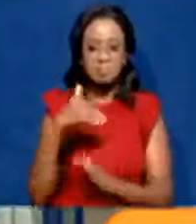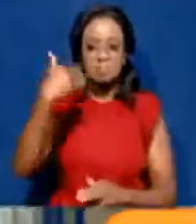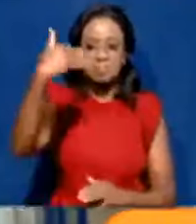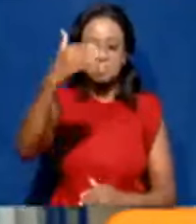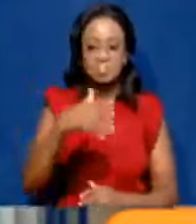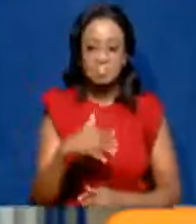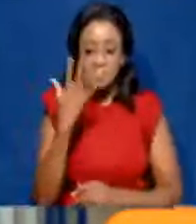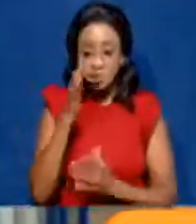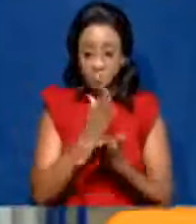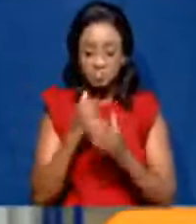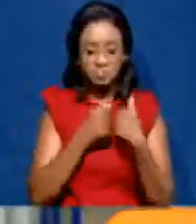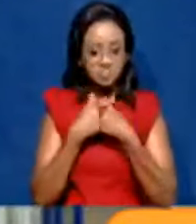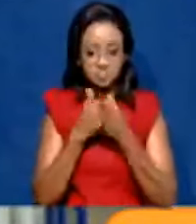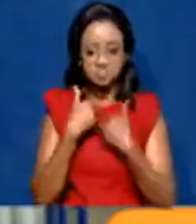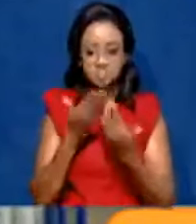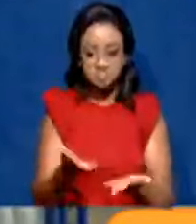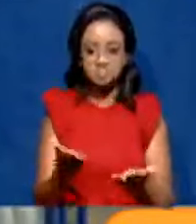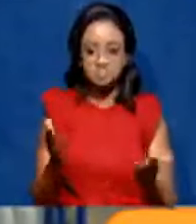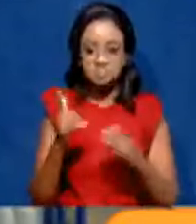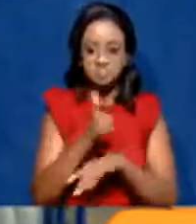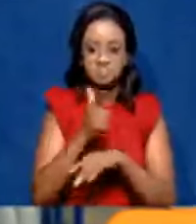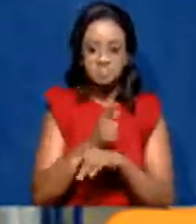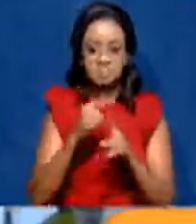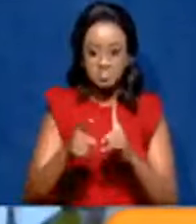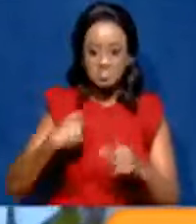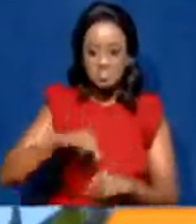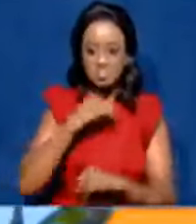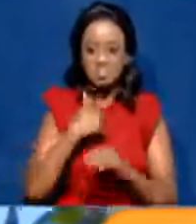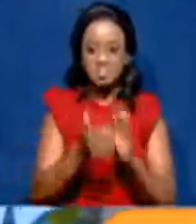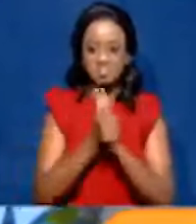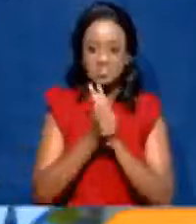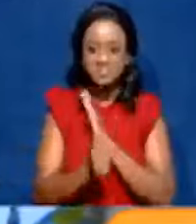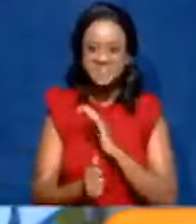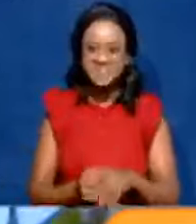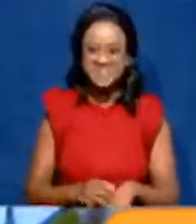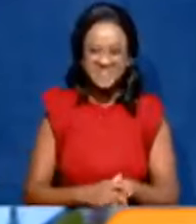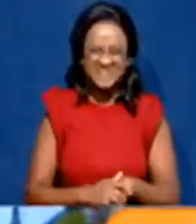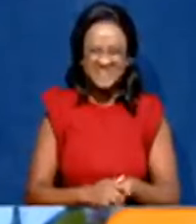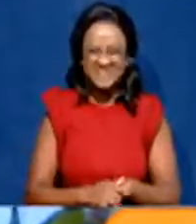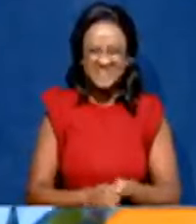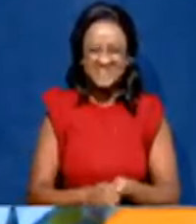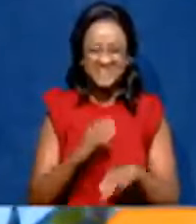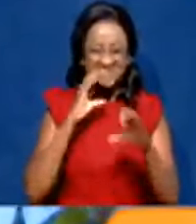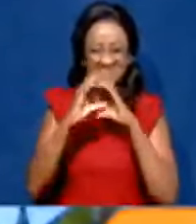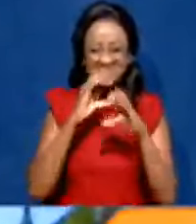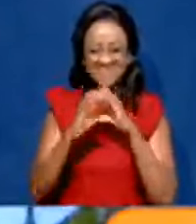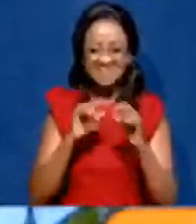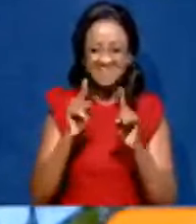a very challenging media industry, but I think we have the skills. Communication is an